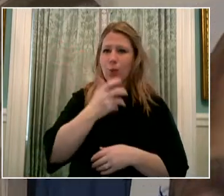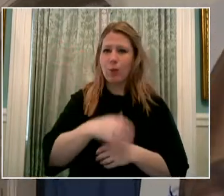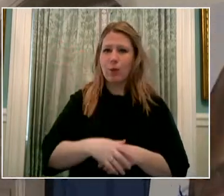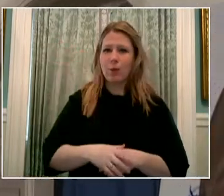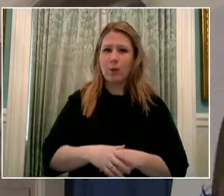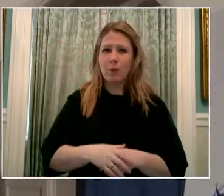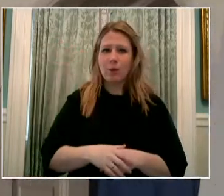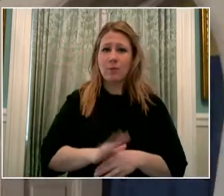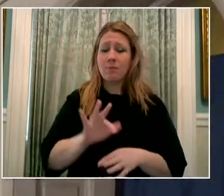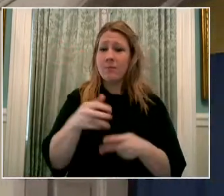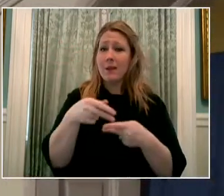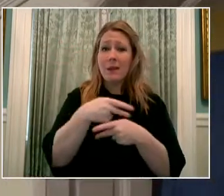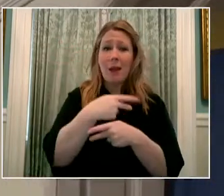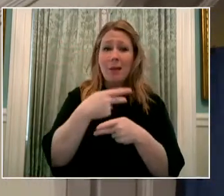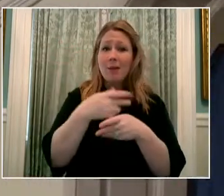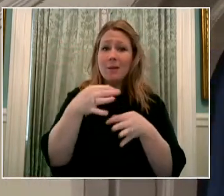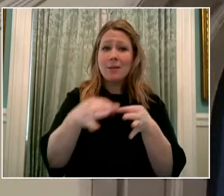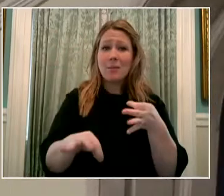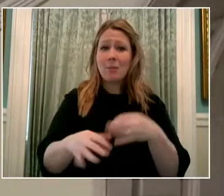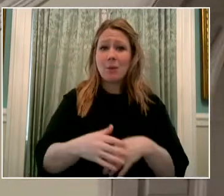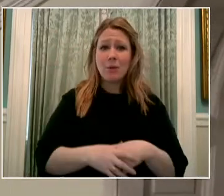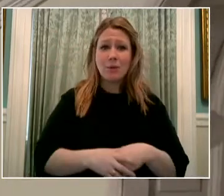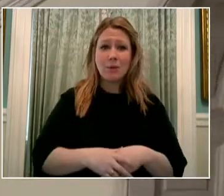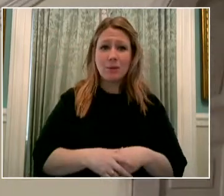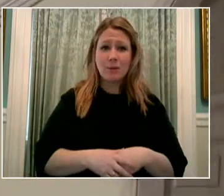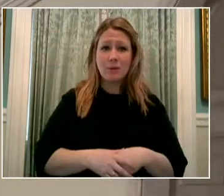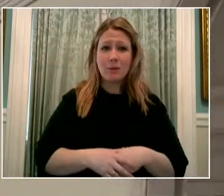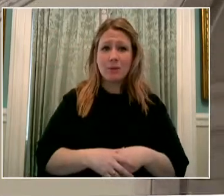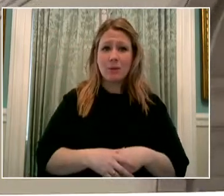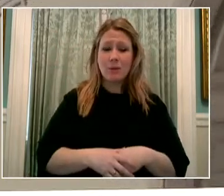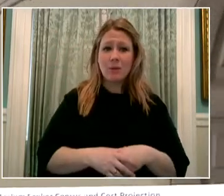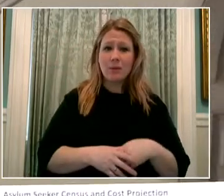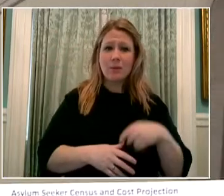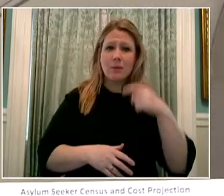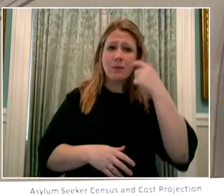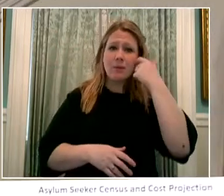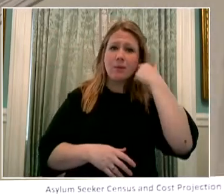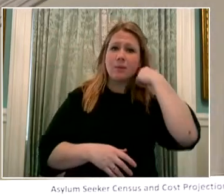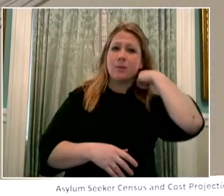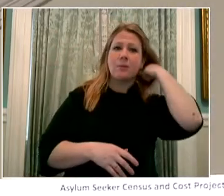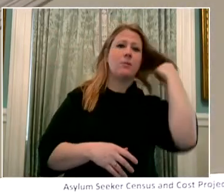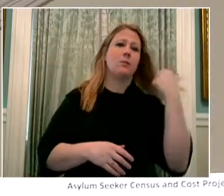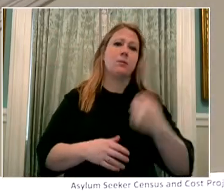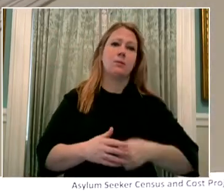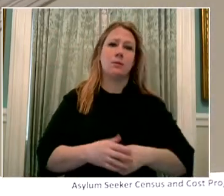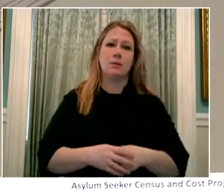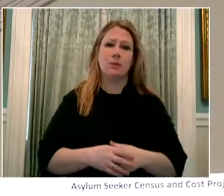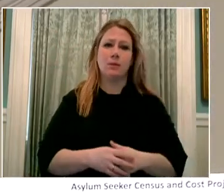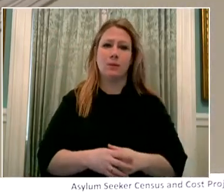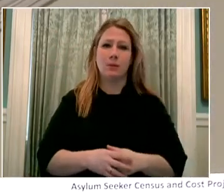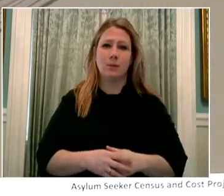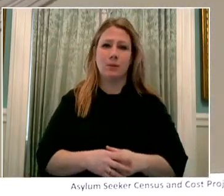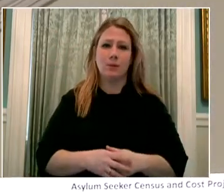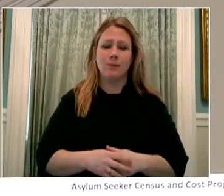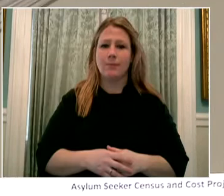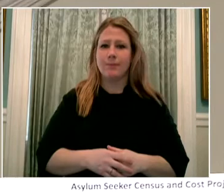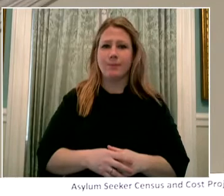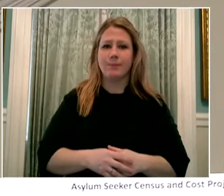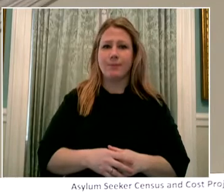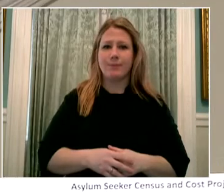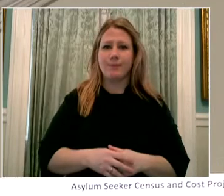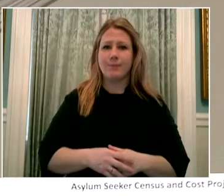simple. It's like you have 4 families, okay, booking 2 nights in a hotel